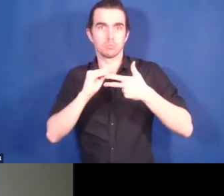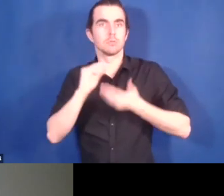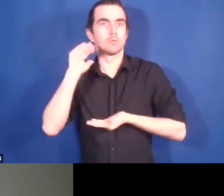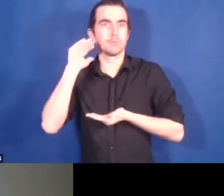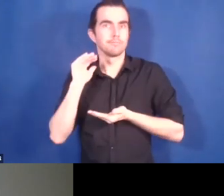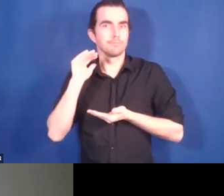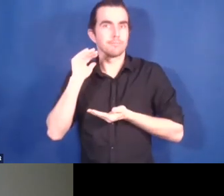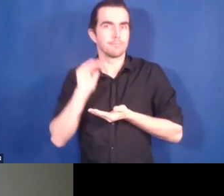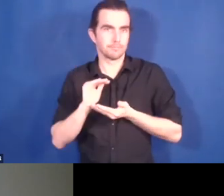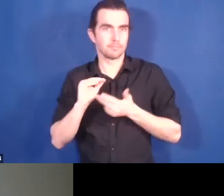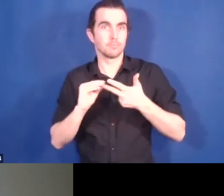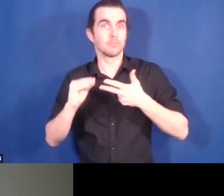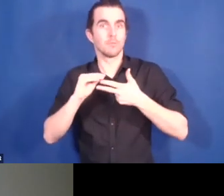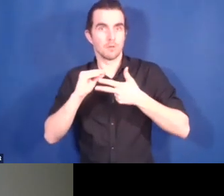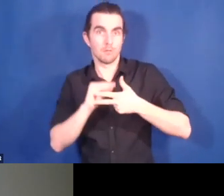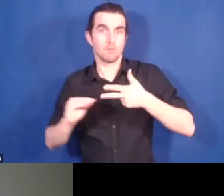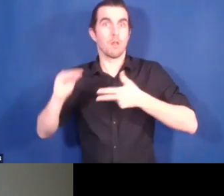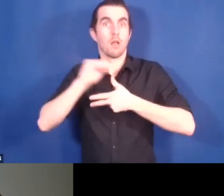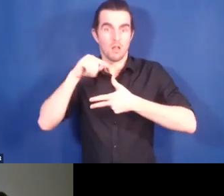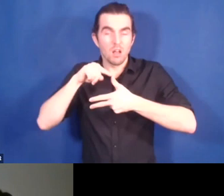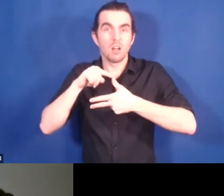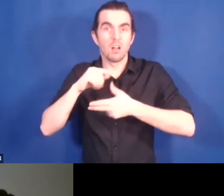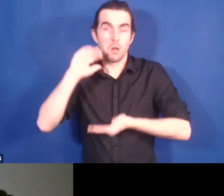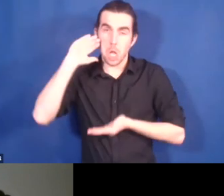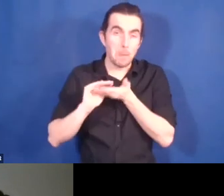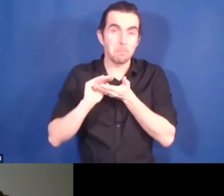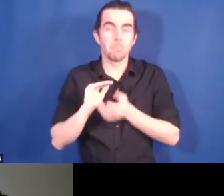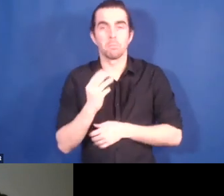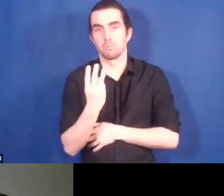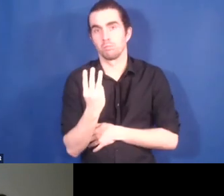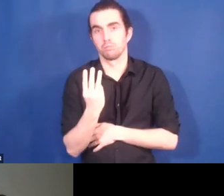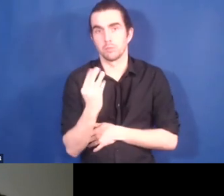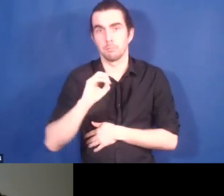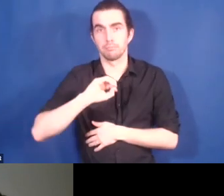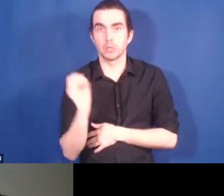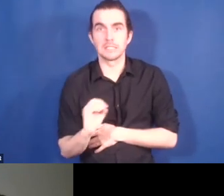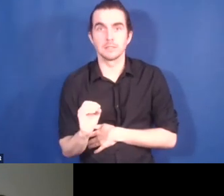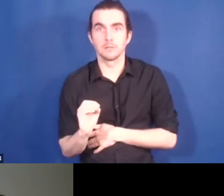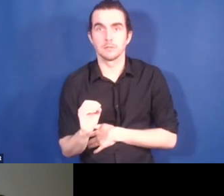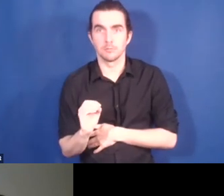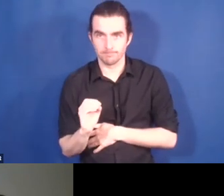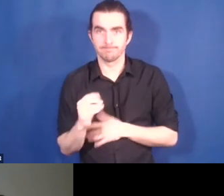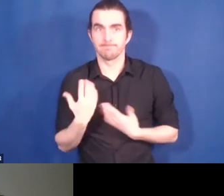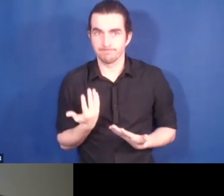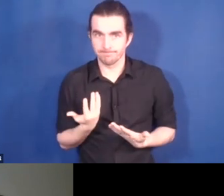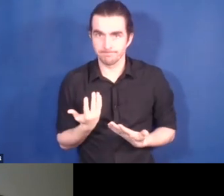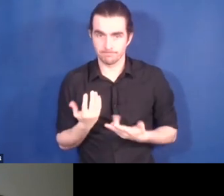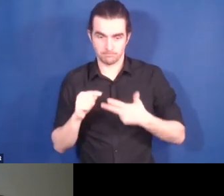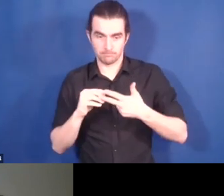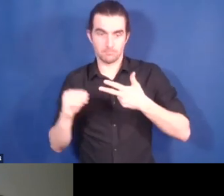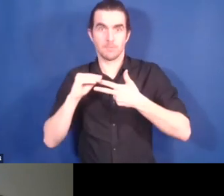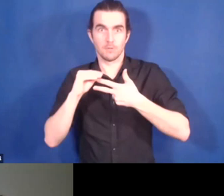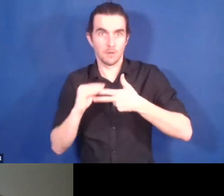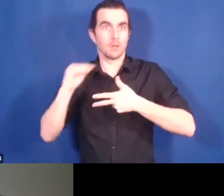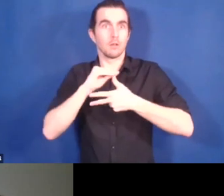tertiary education at the minute. And one of the things that UNHCR is promoting at the minute is